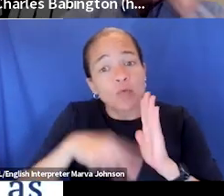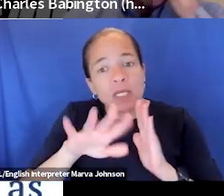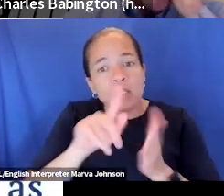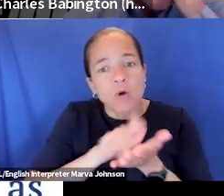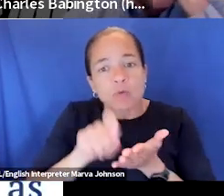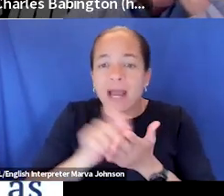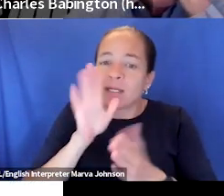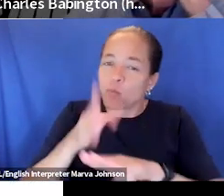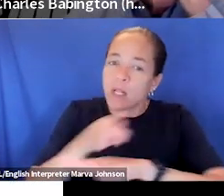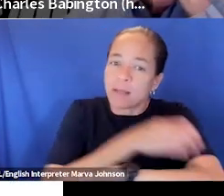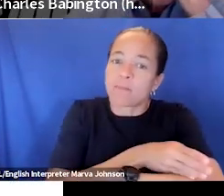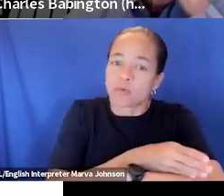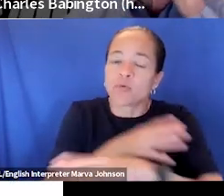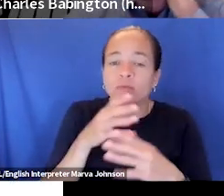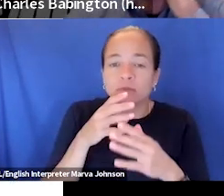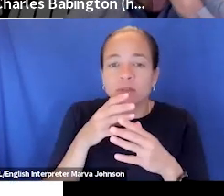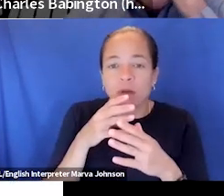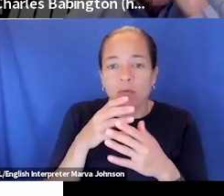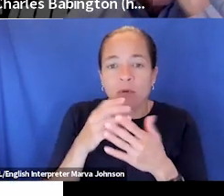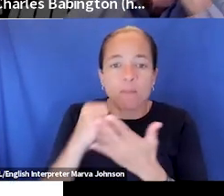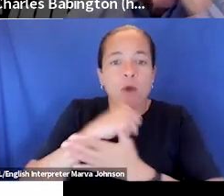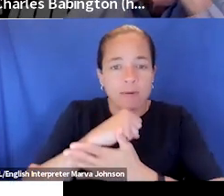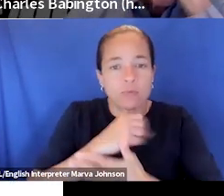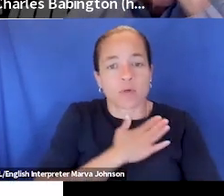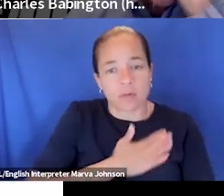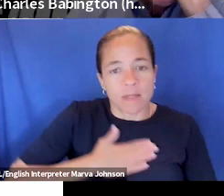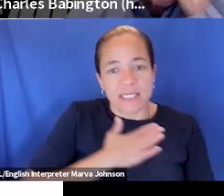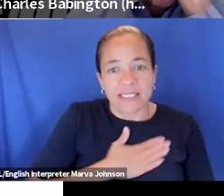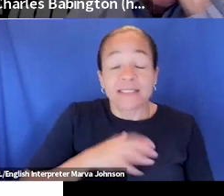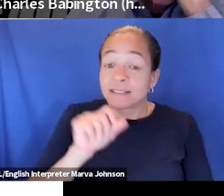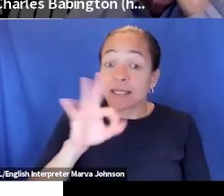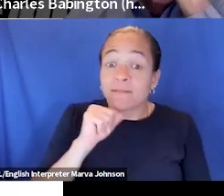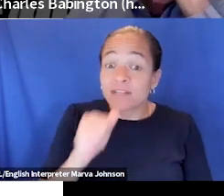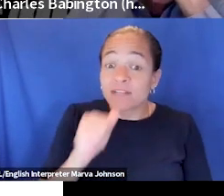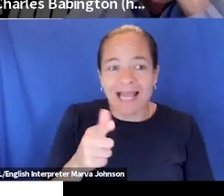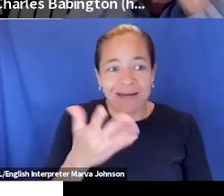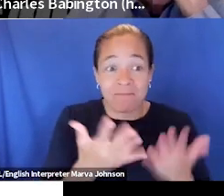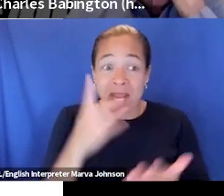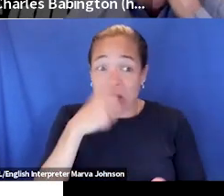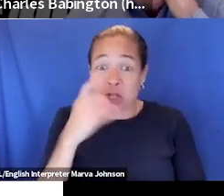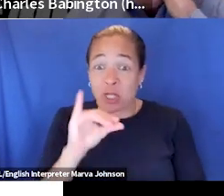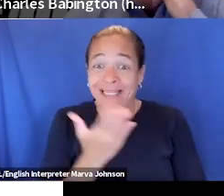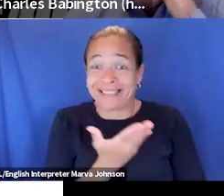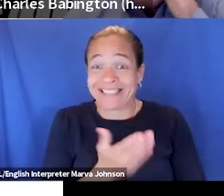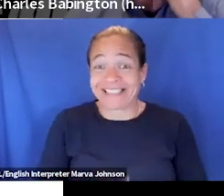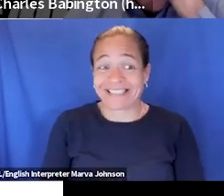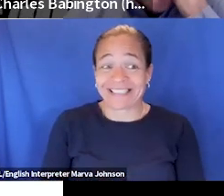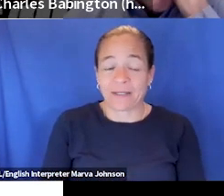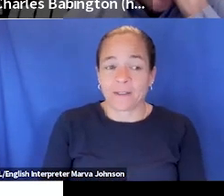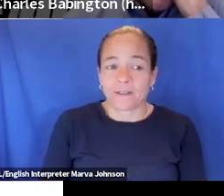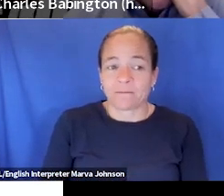that a priority. If you don't, you might end up with something like this.